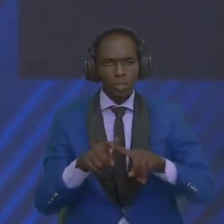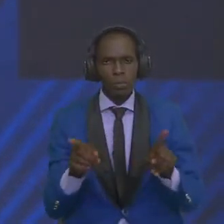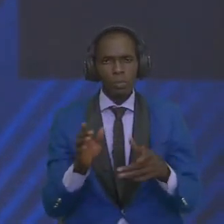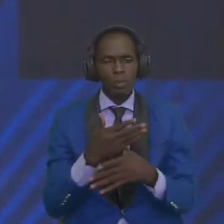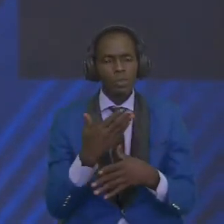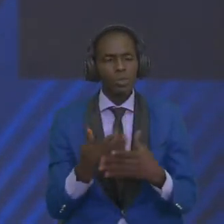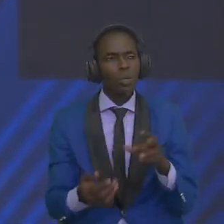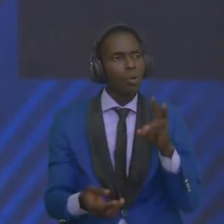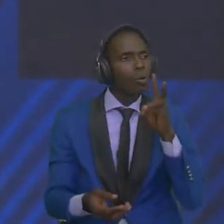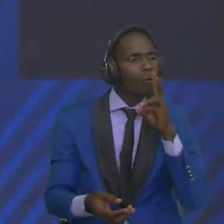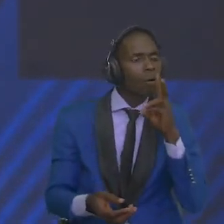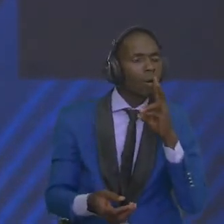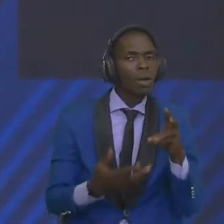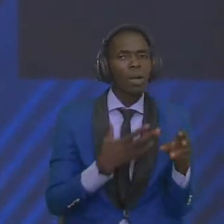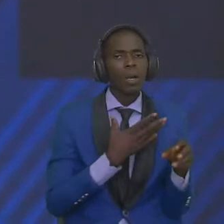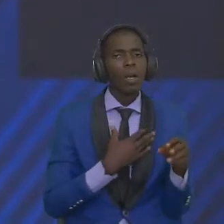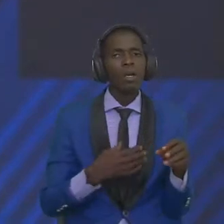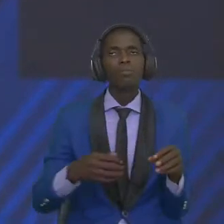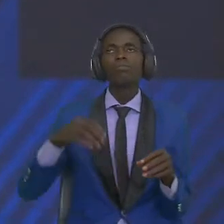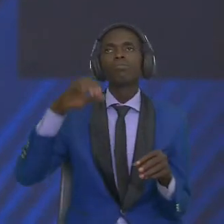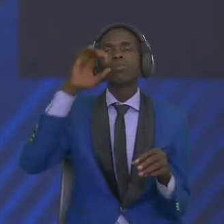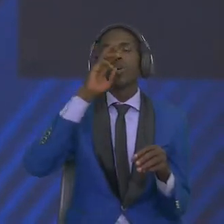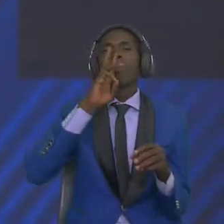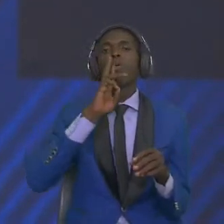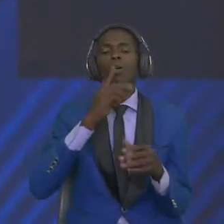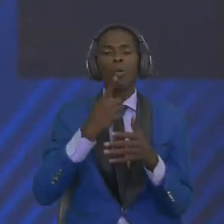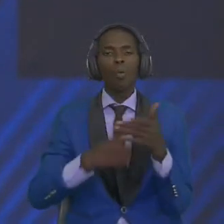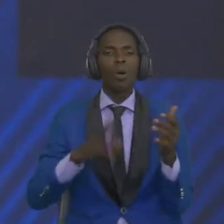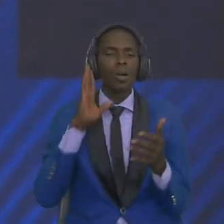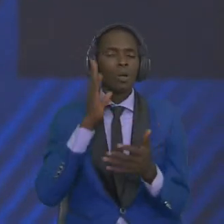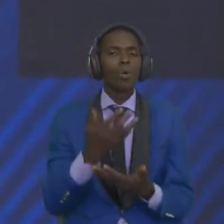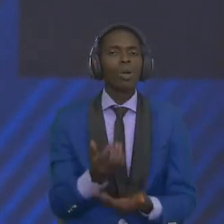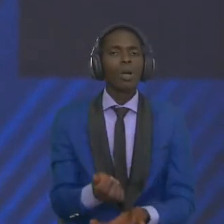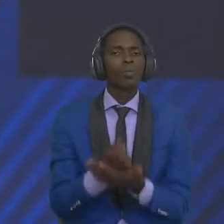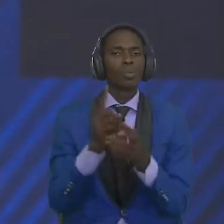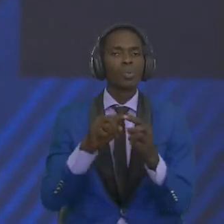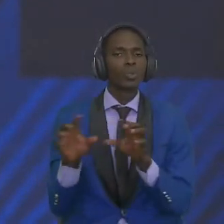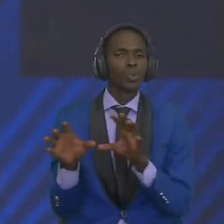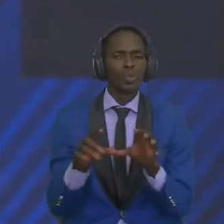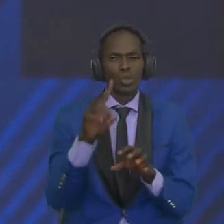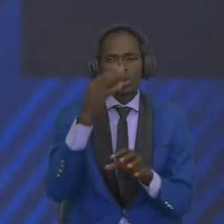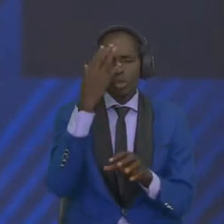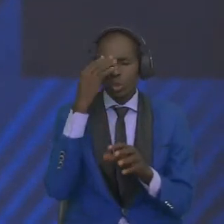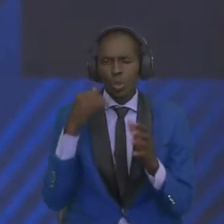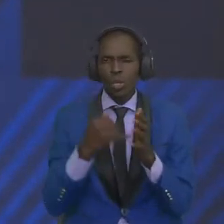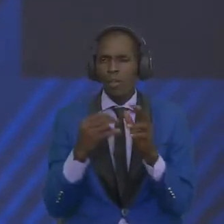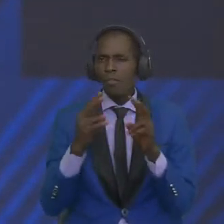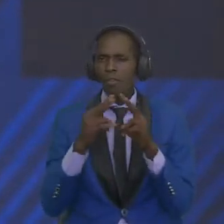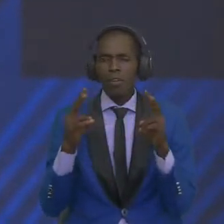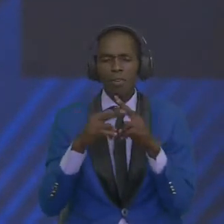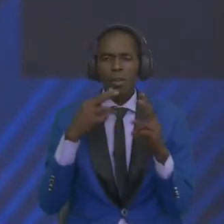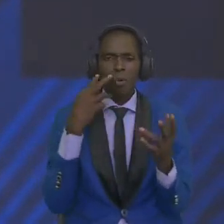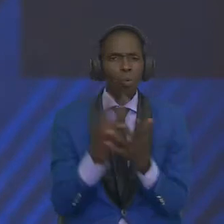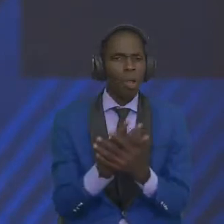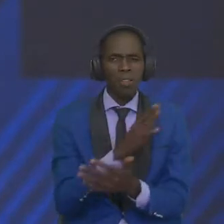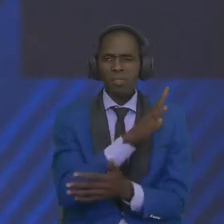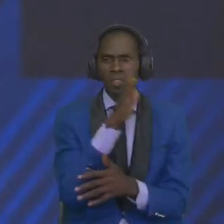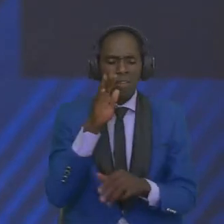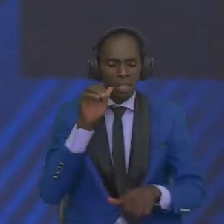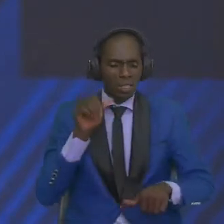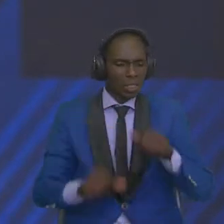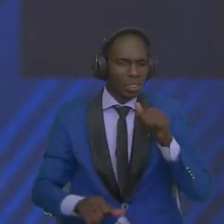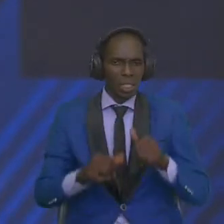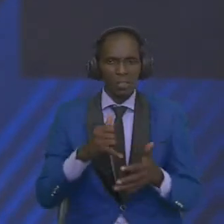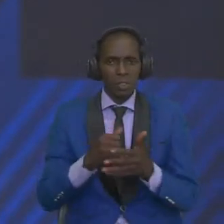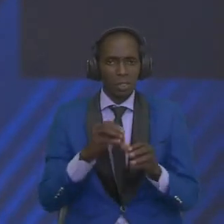will quench your thirst, like you know, and you know it very well, and there's no shadow of doubt in your